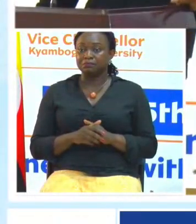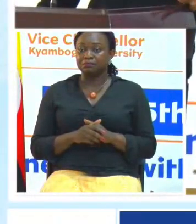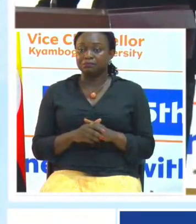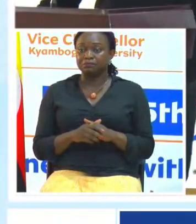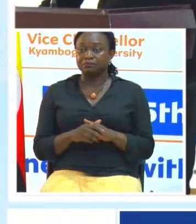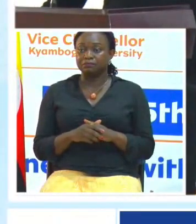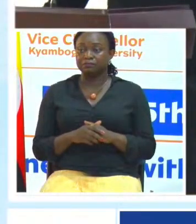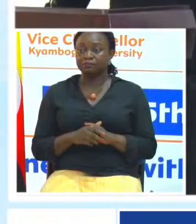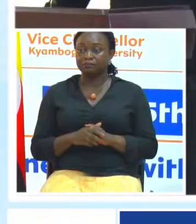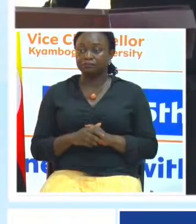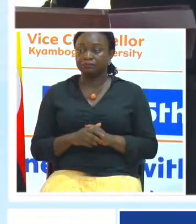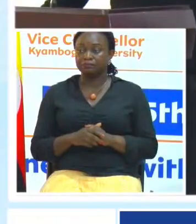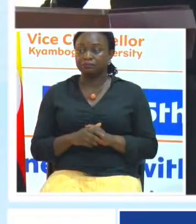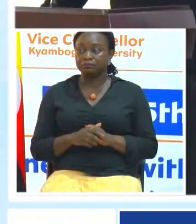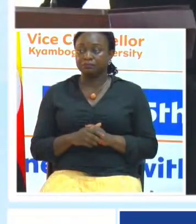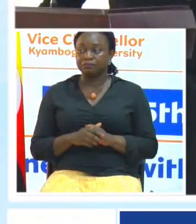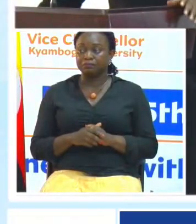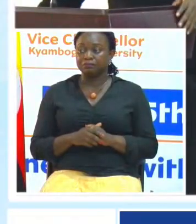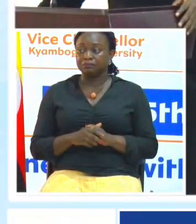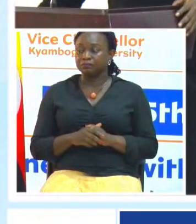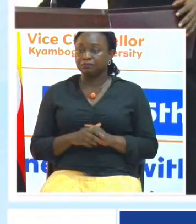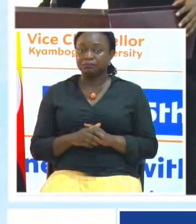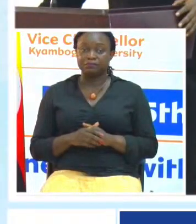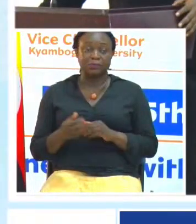Those are some of the cultural foods,